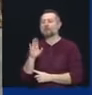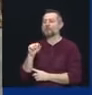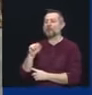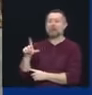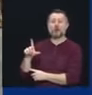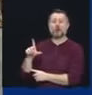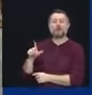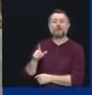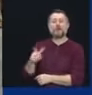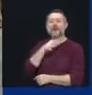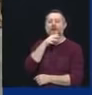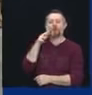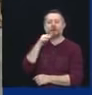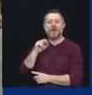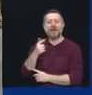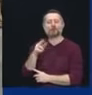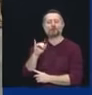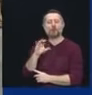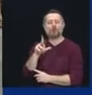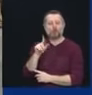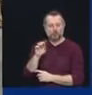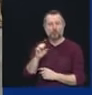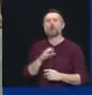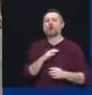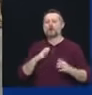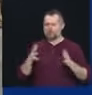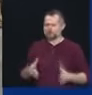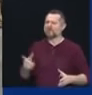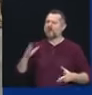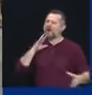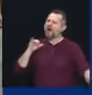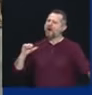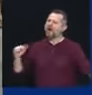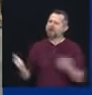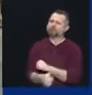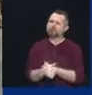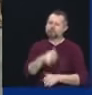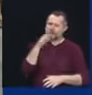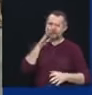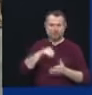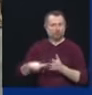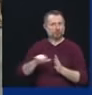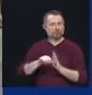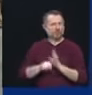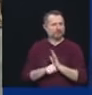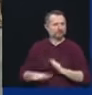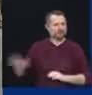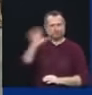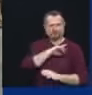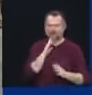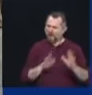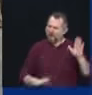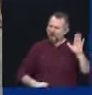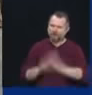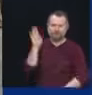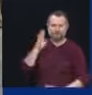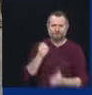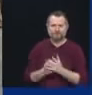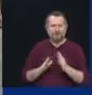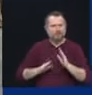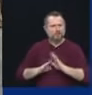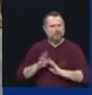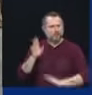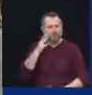he has transformed agriculture in this state and grown it. He knows